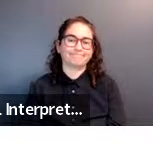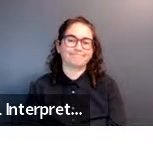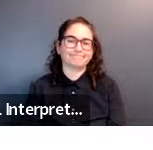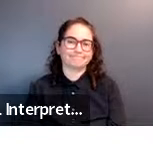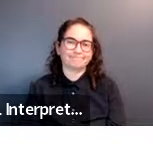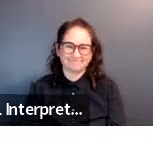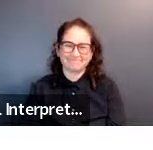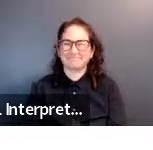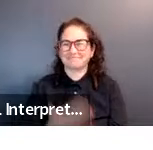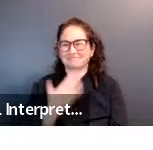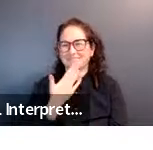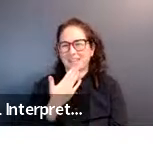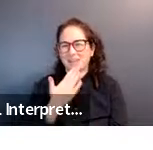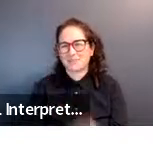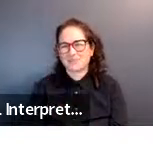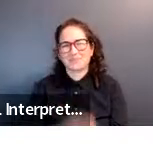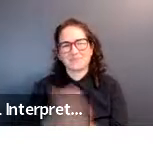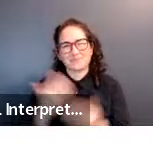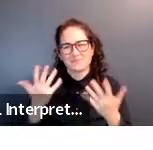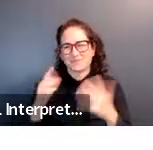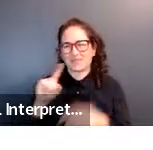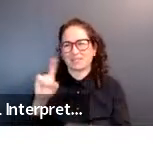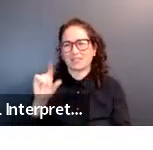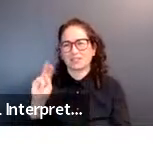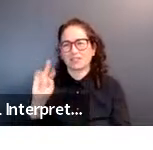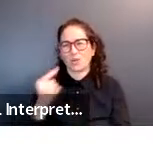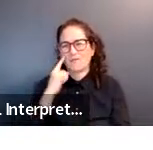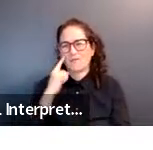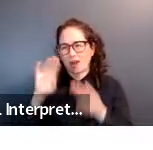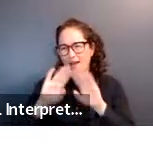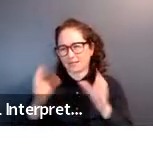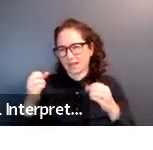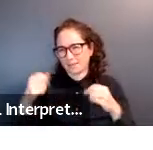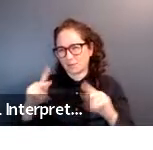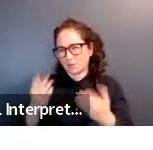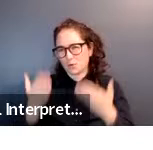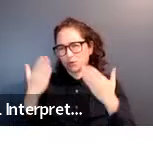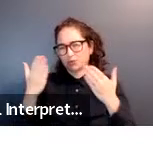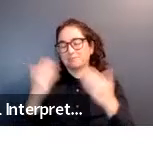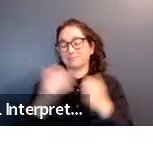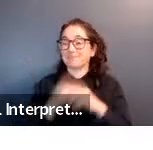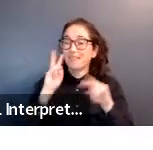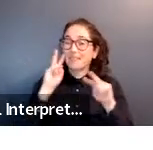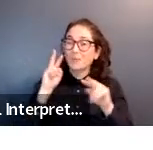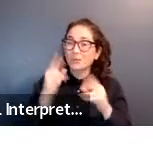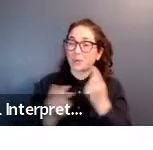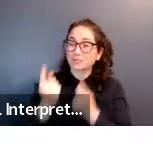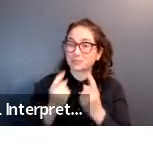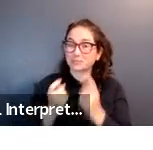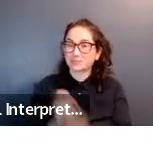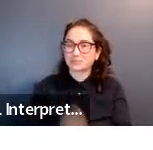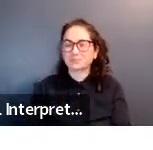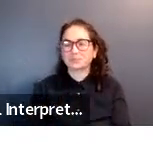So thank you very much. Those were the zoning for housing opportunity proposals, and we look forward to your questions.